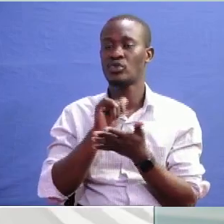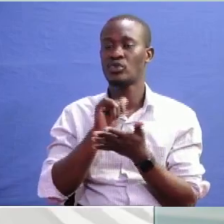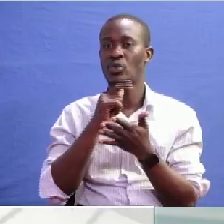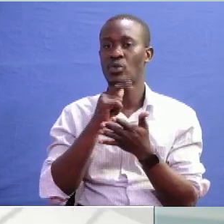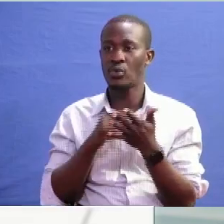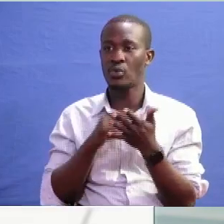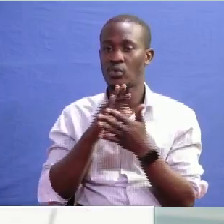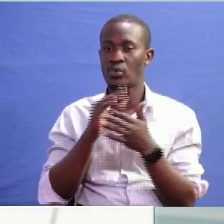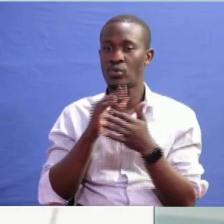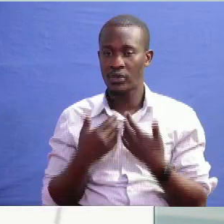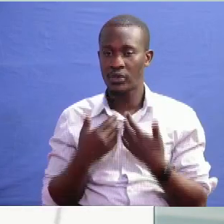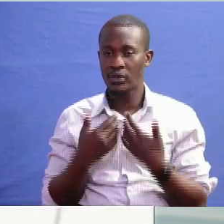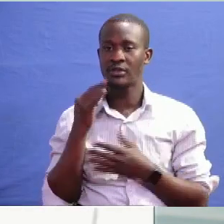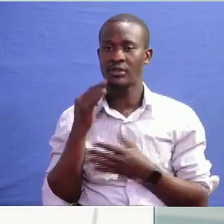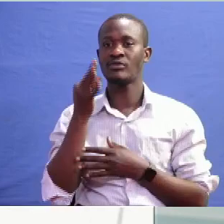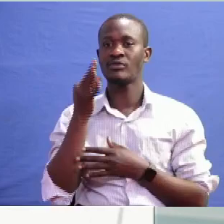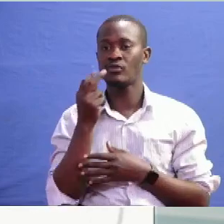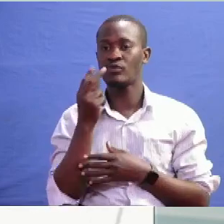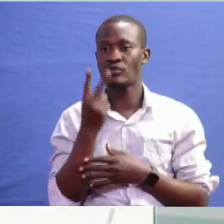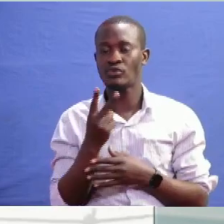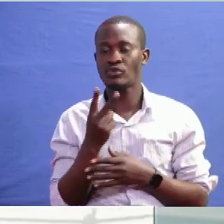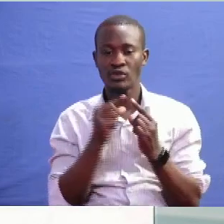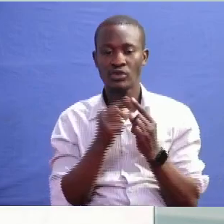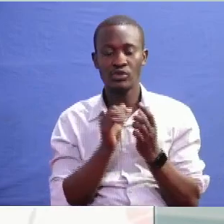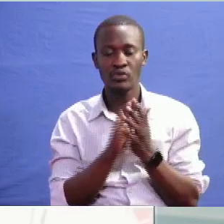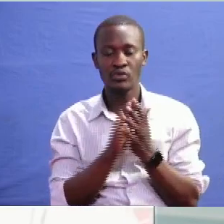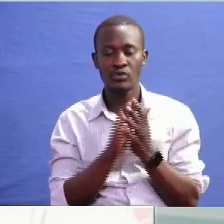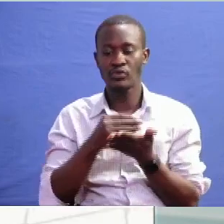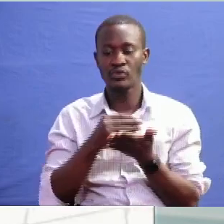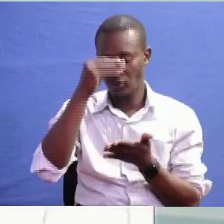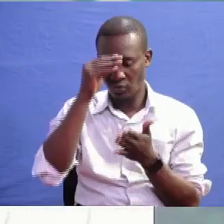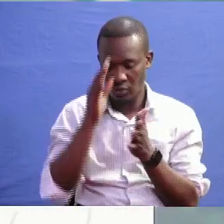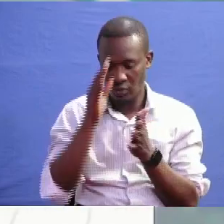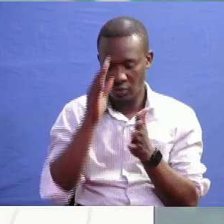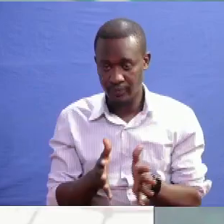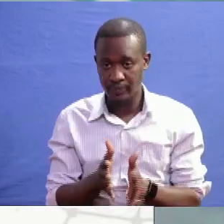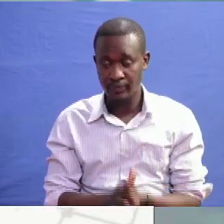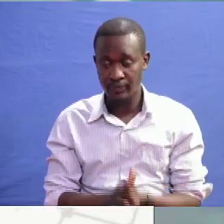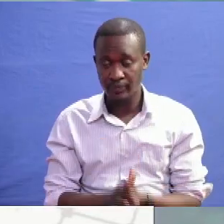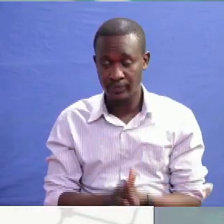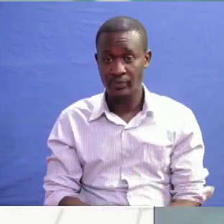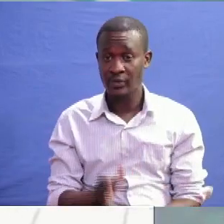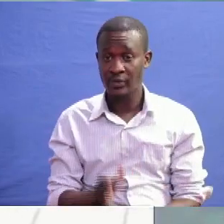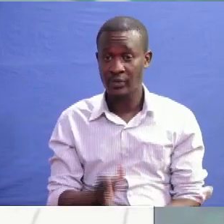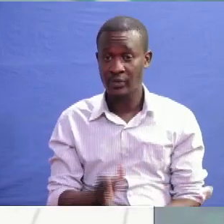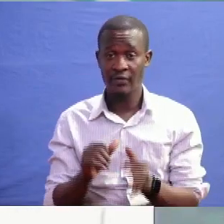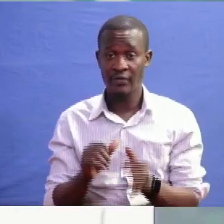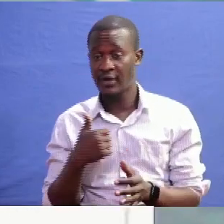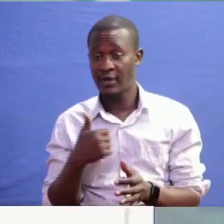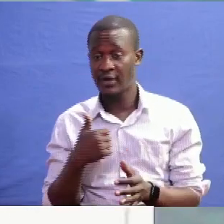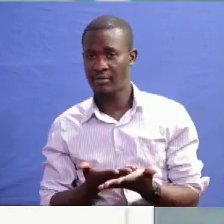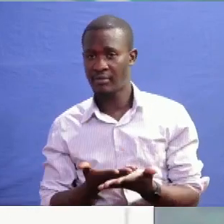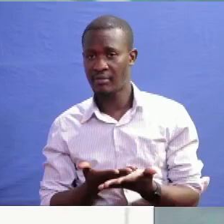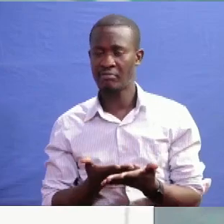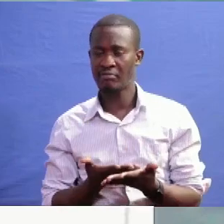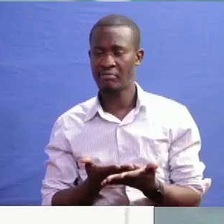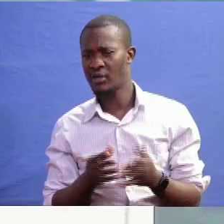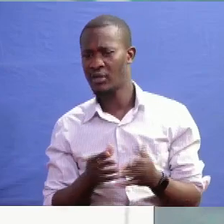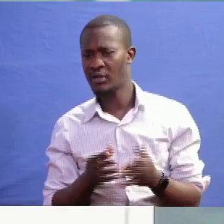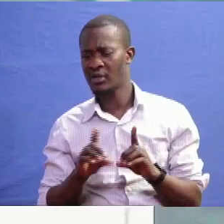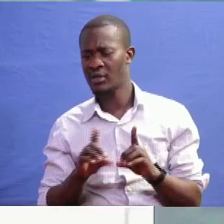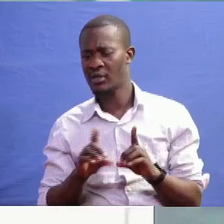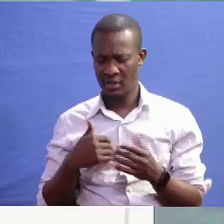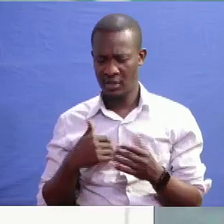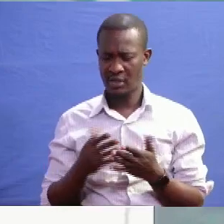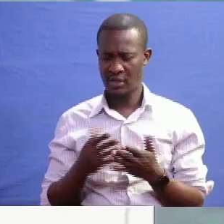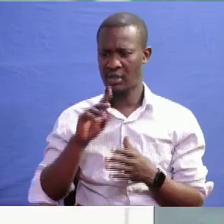the fate of these two categories of students? If anybody did KCSE last